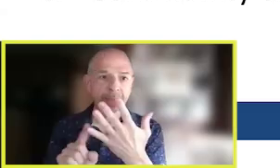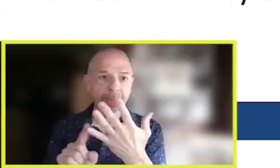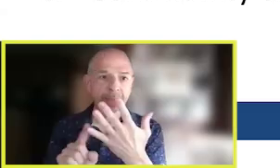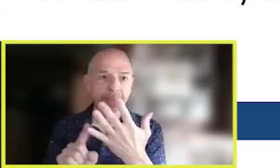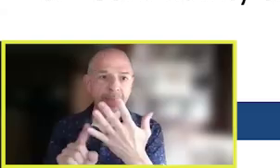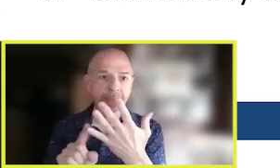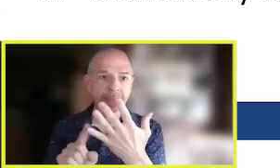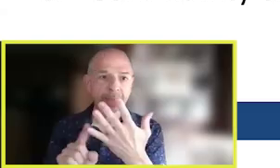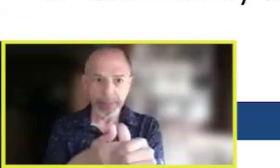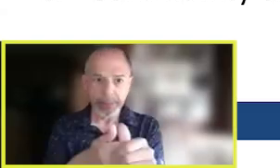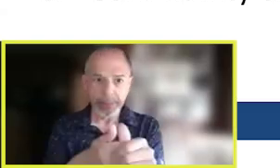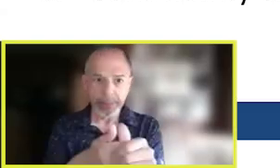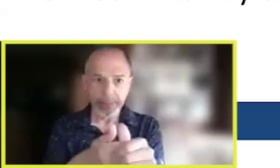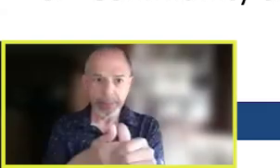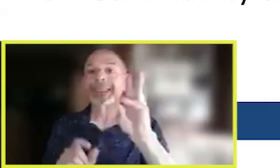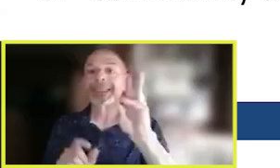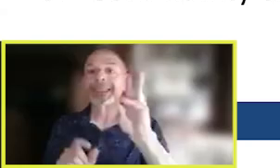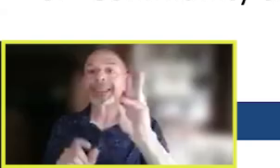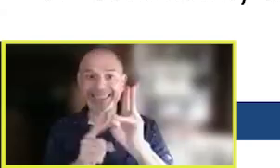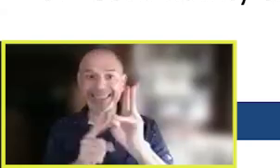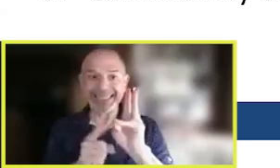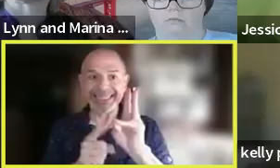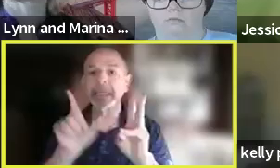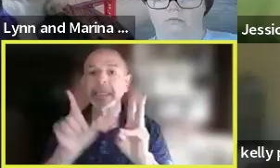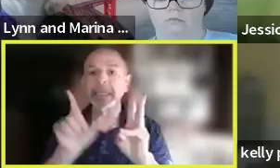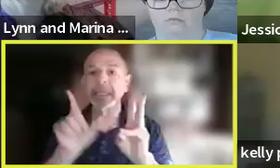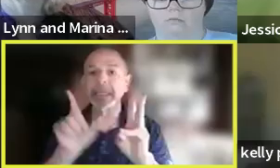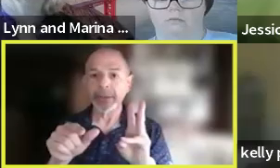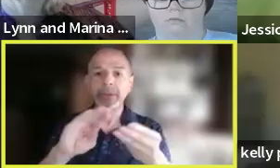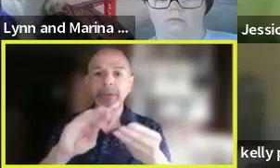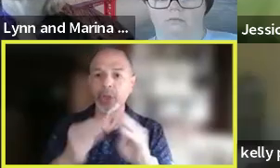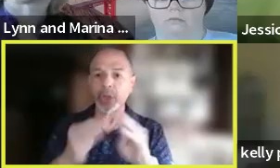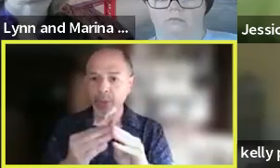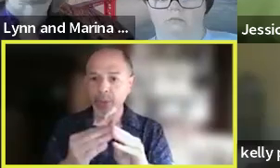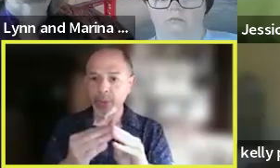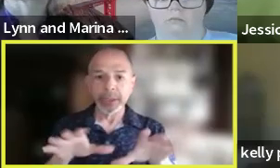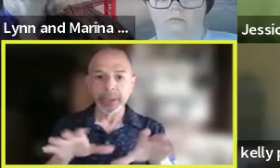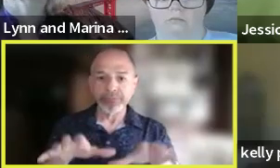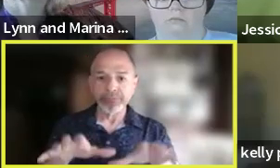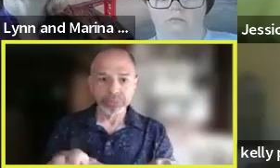where we'll have questions and feedback. Take it away, Division.